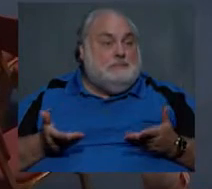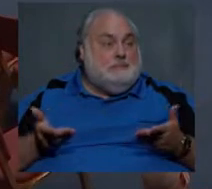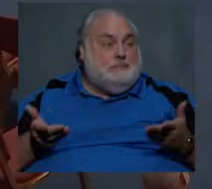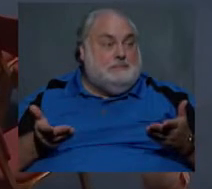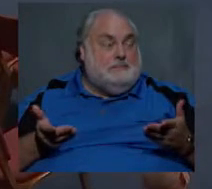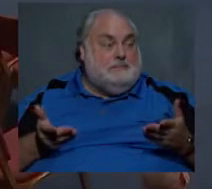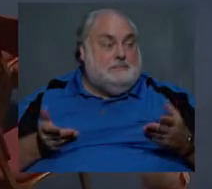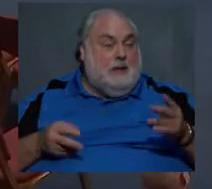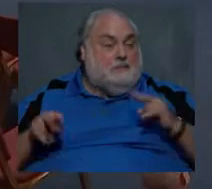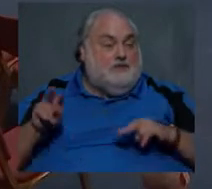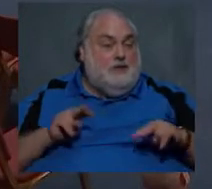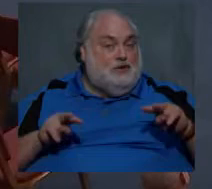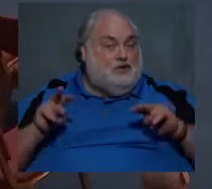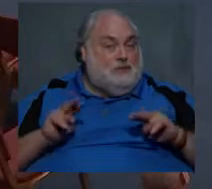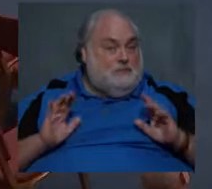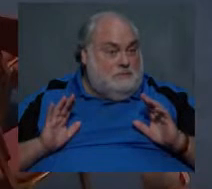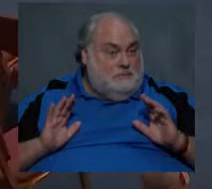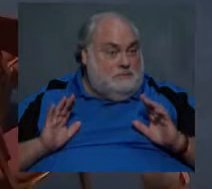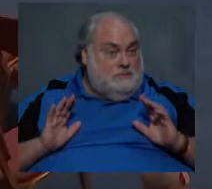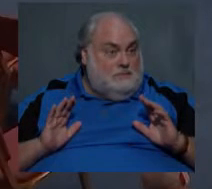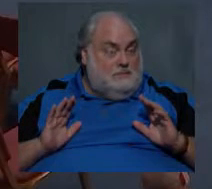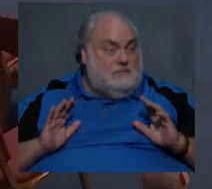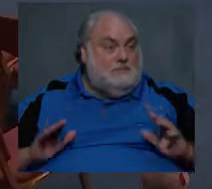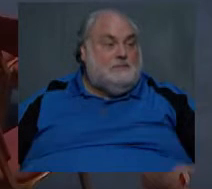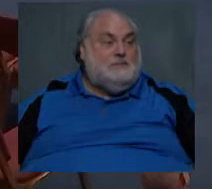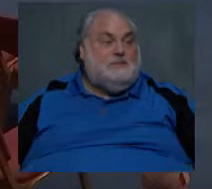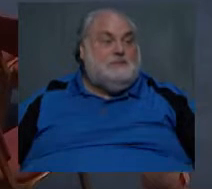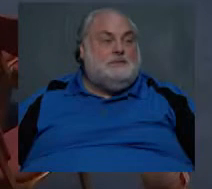Questions, observations?